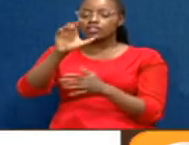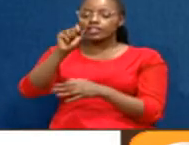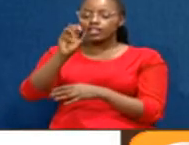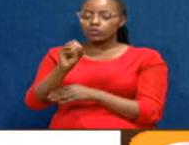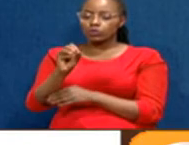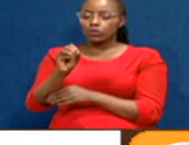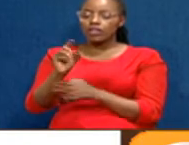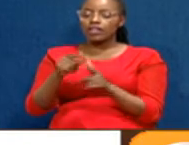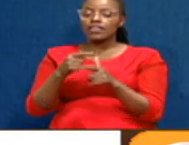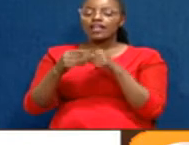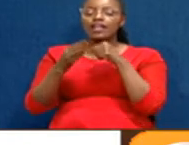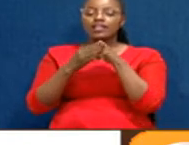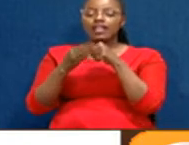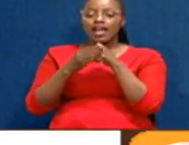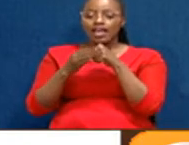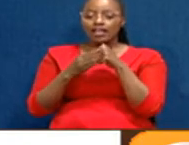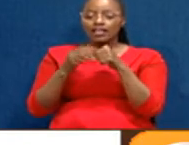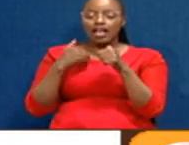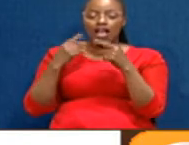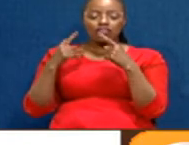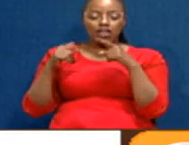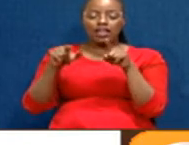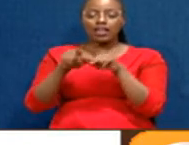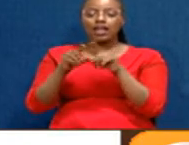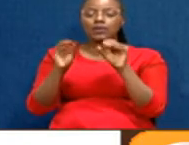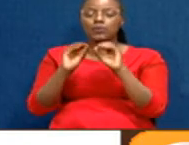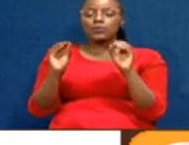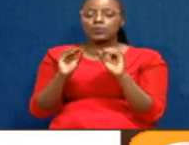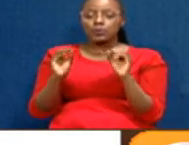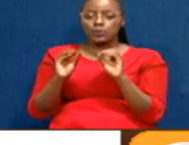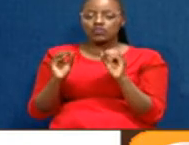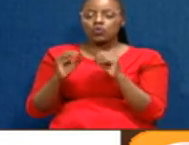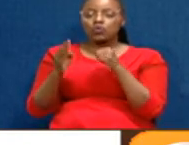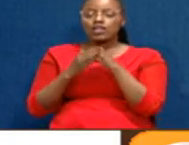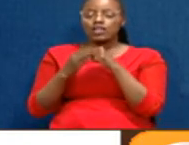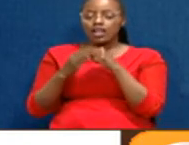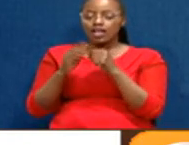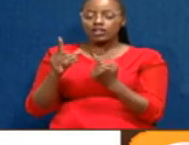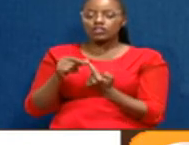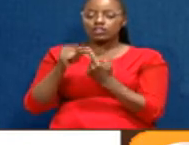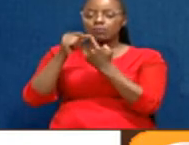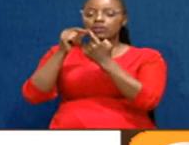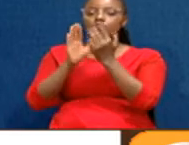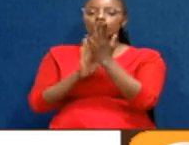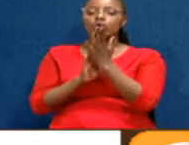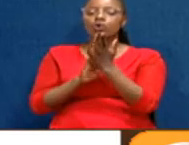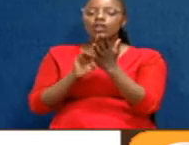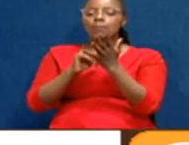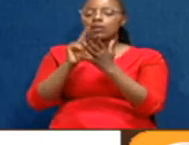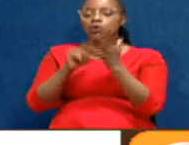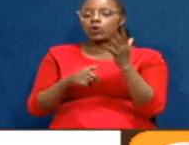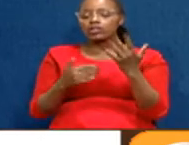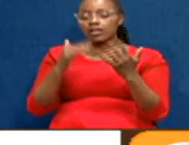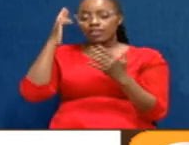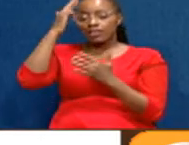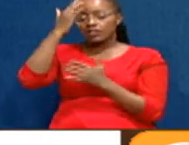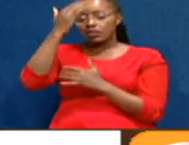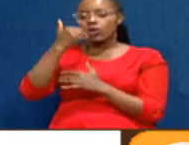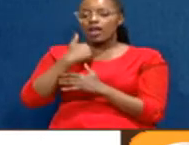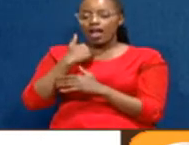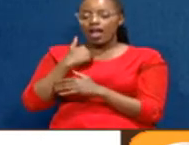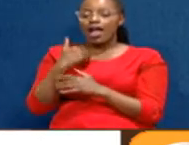CSOs, then 9 of them, they were non-compliant with 9 of the special recommendations. So that tells you why we